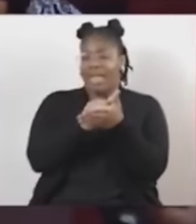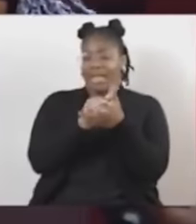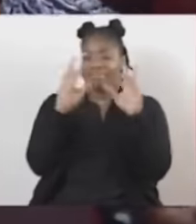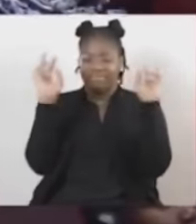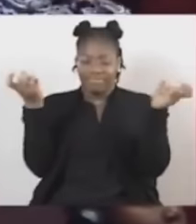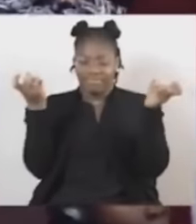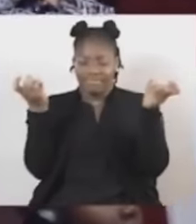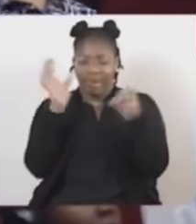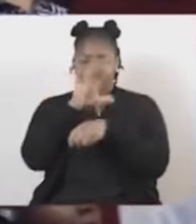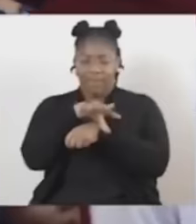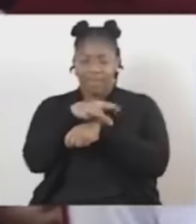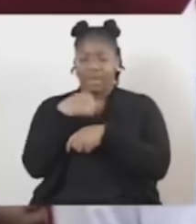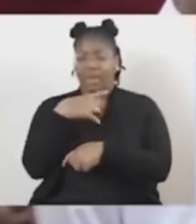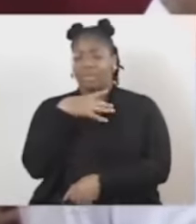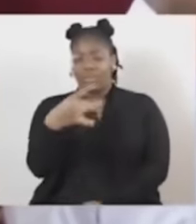tonight.